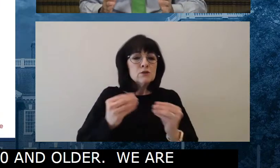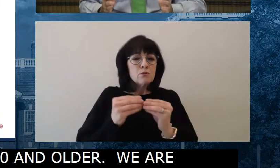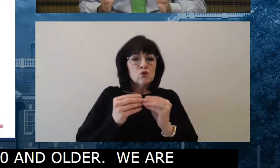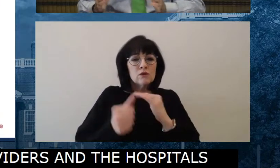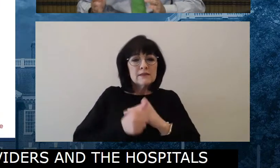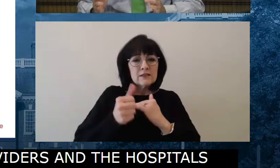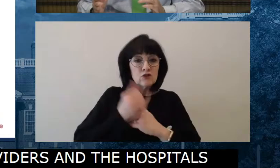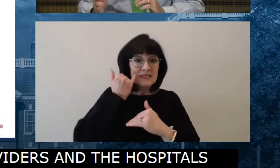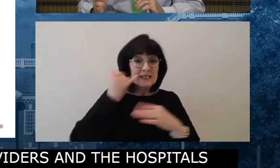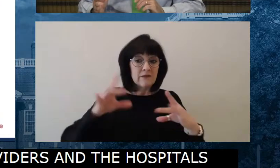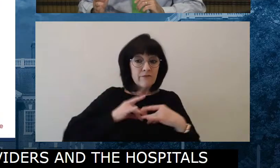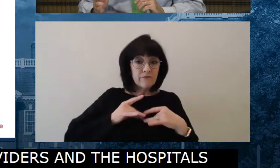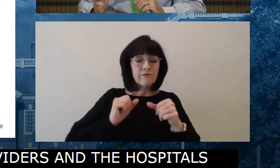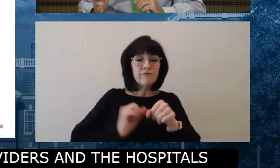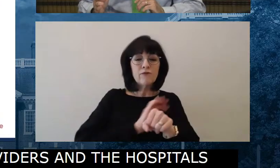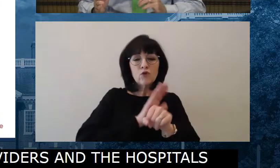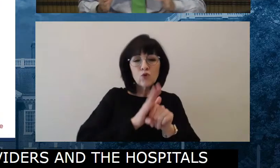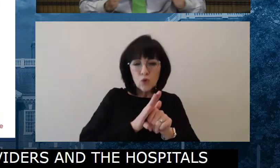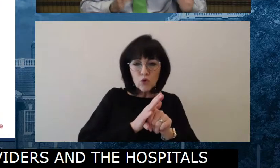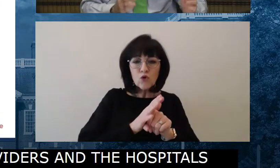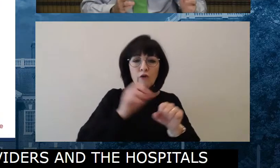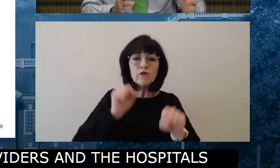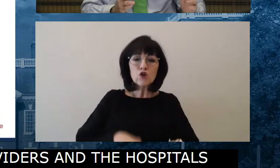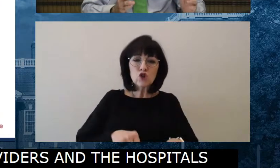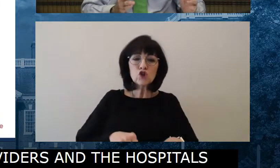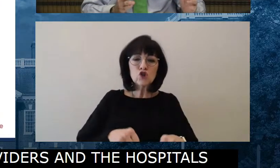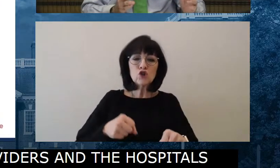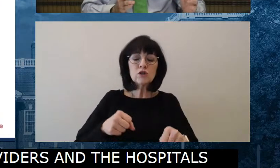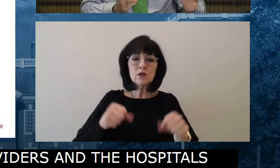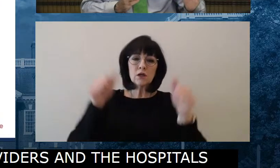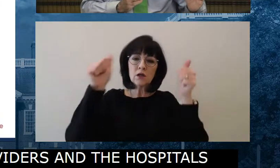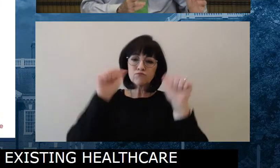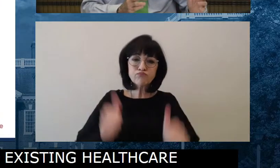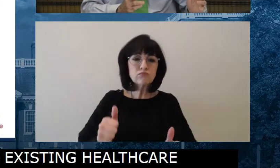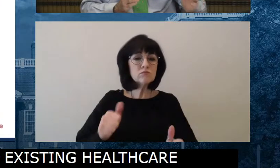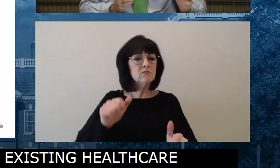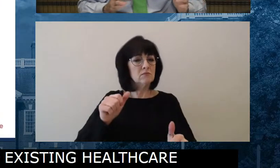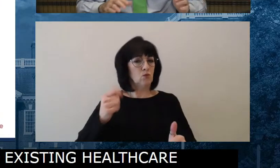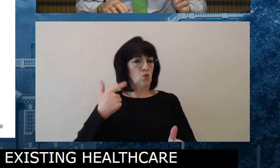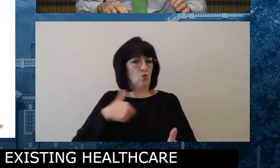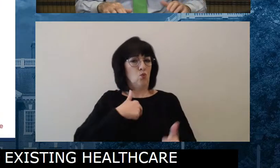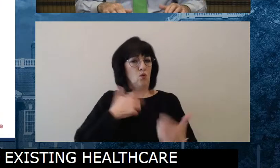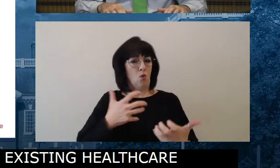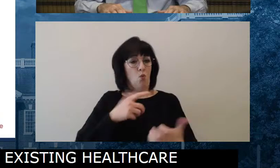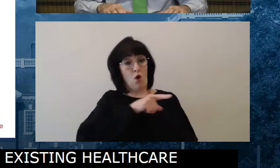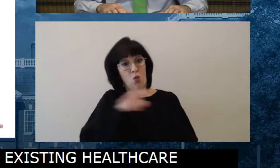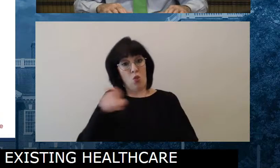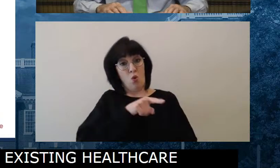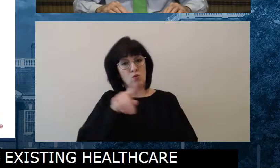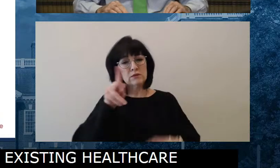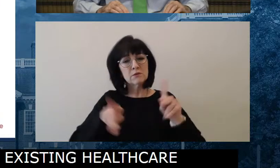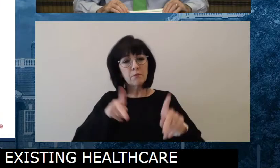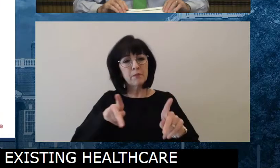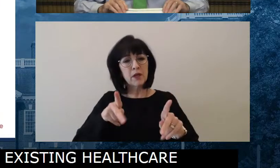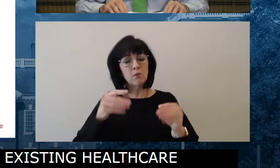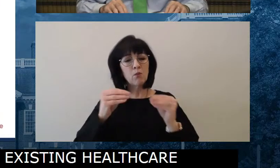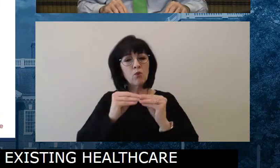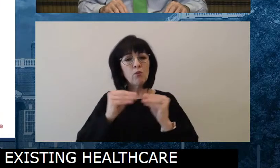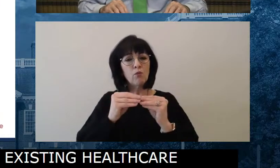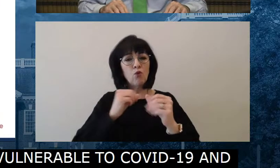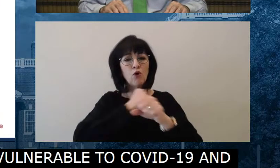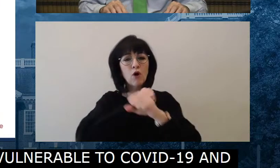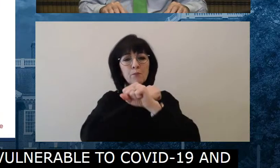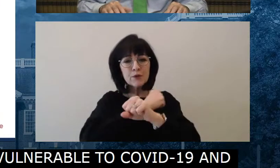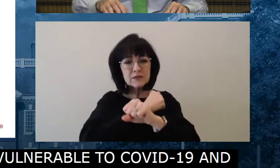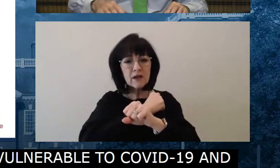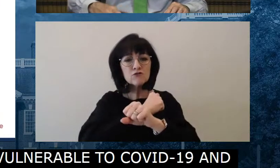the severe or moderate healthcare conditions. And so our healthcare providers, our physicians, our hospitals systems